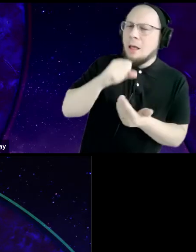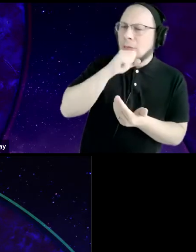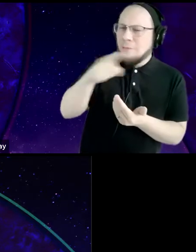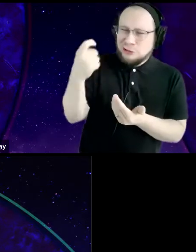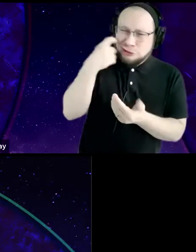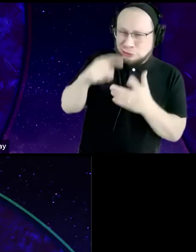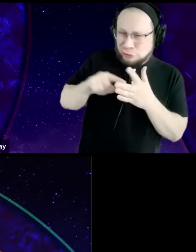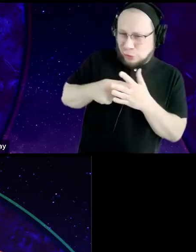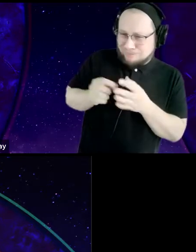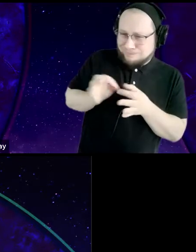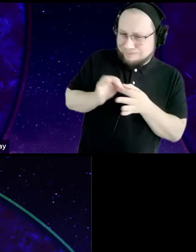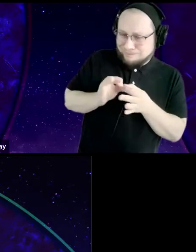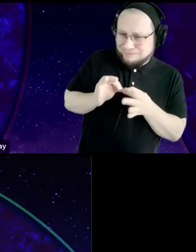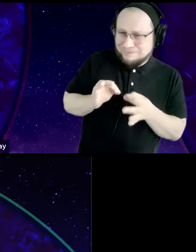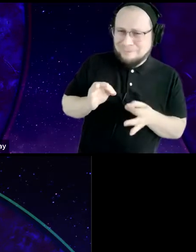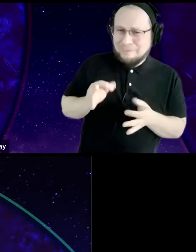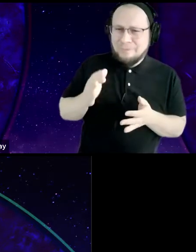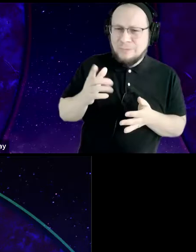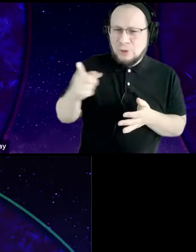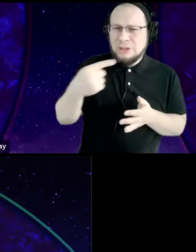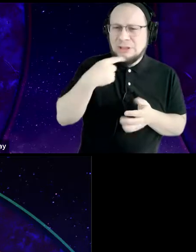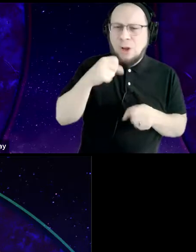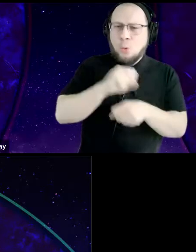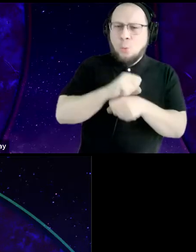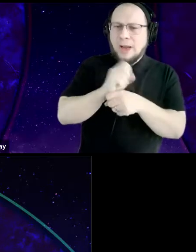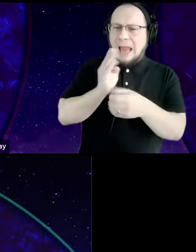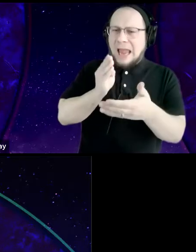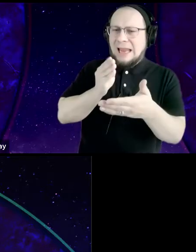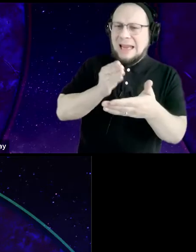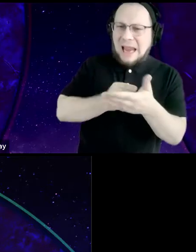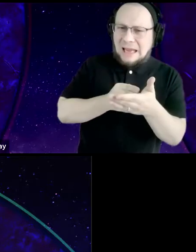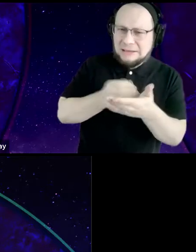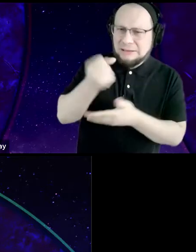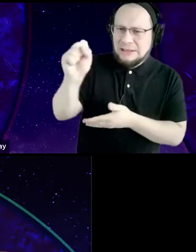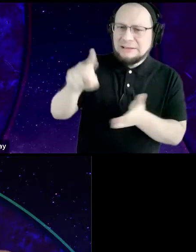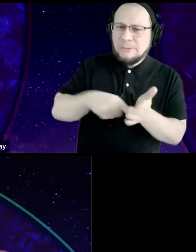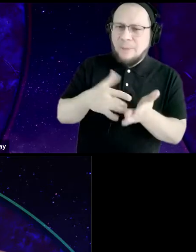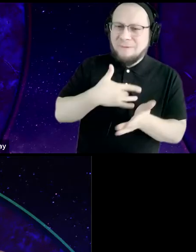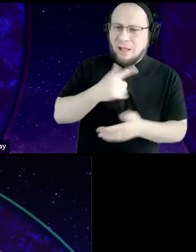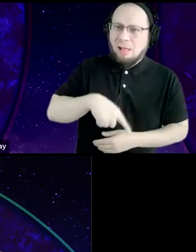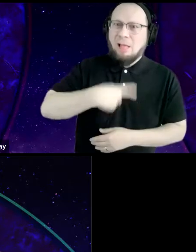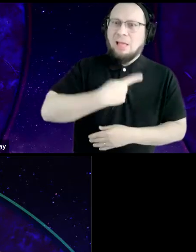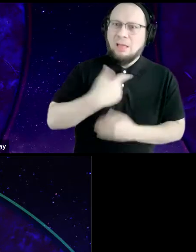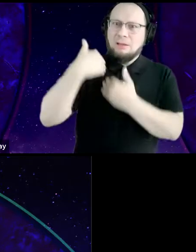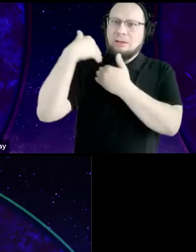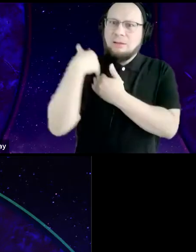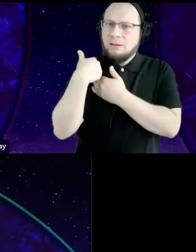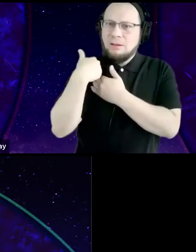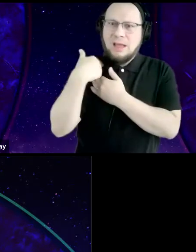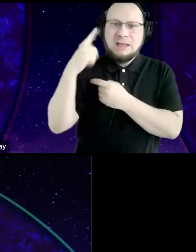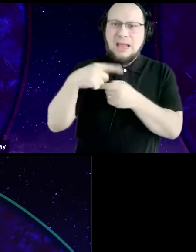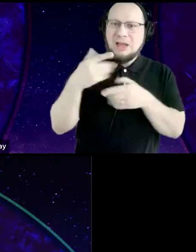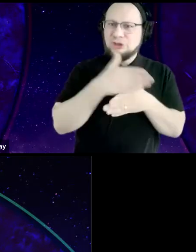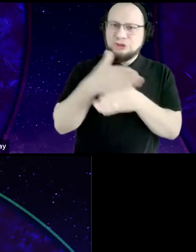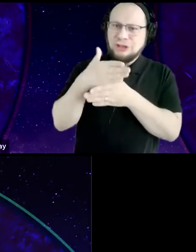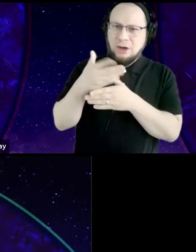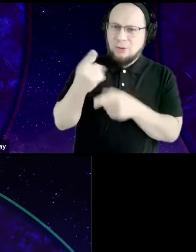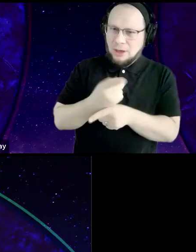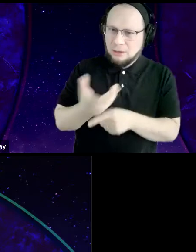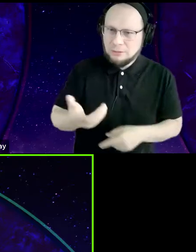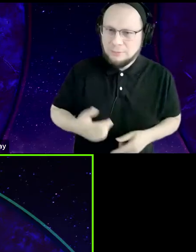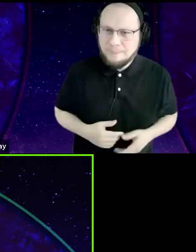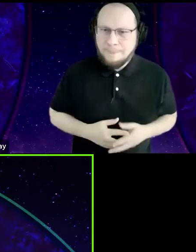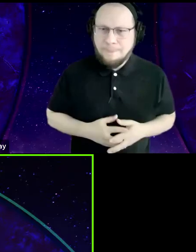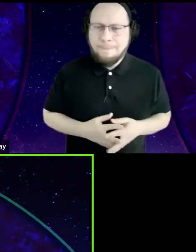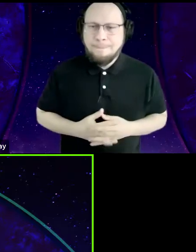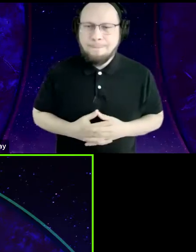as when you are working against things, sometimes you feel like you have to do it all yourself if you want it done a different way that works better for you.